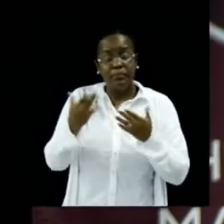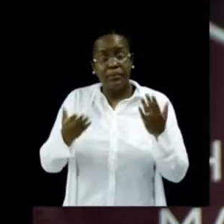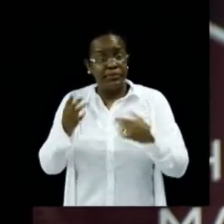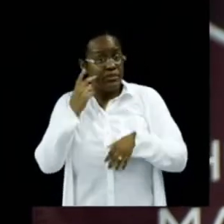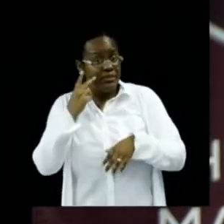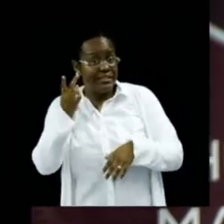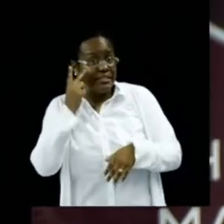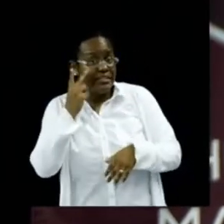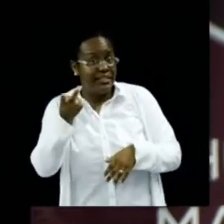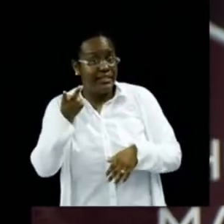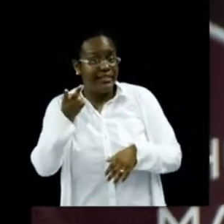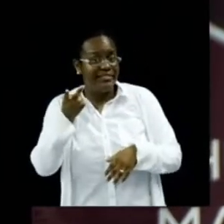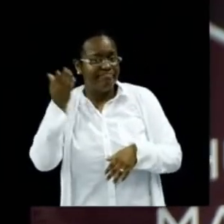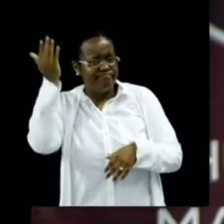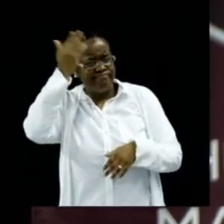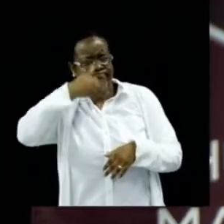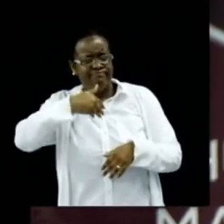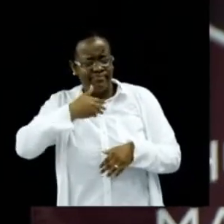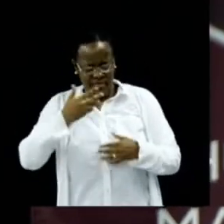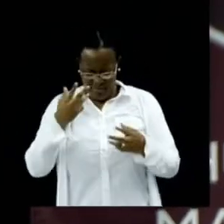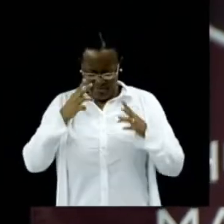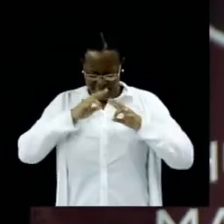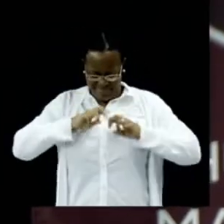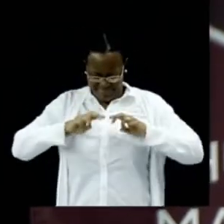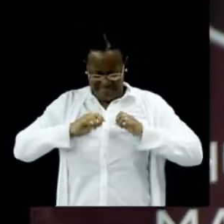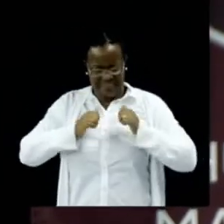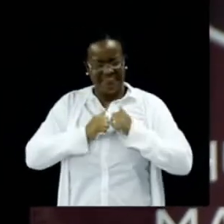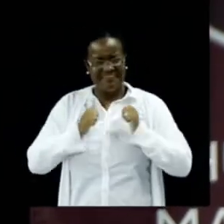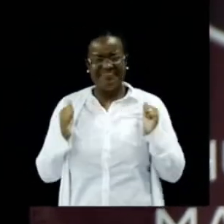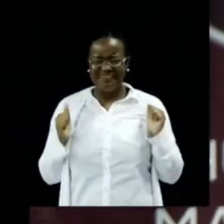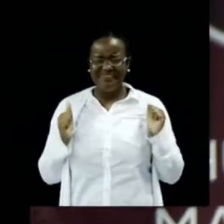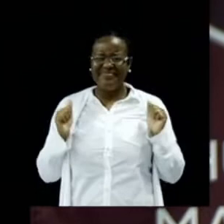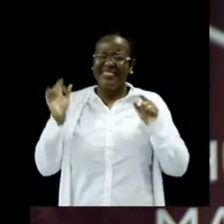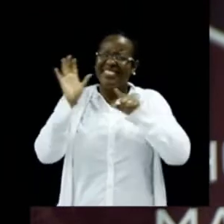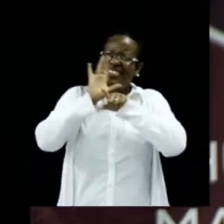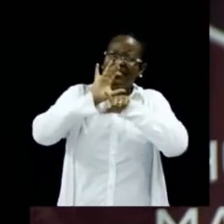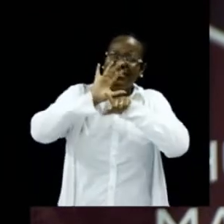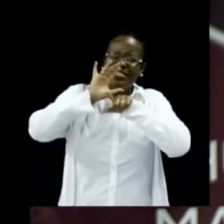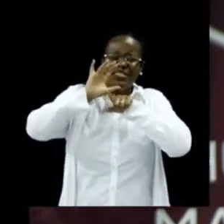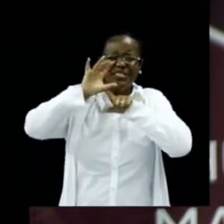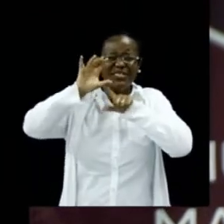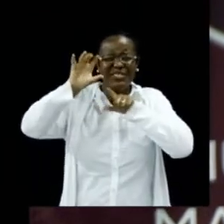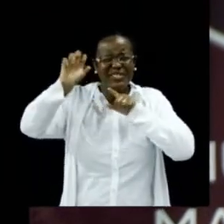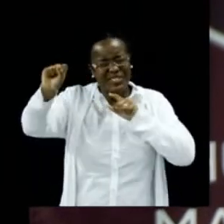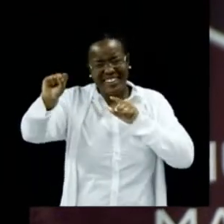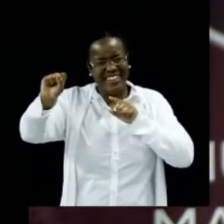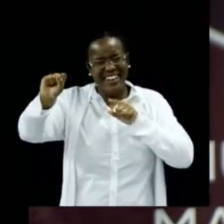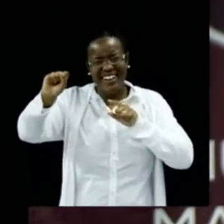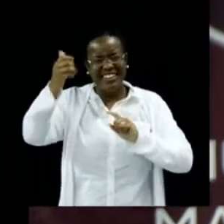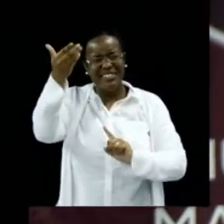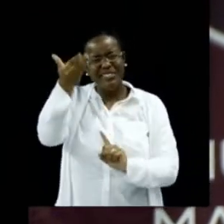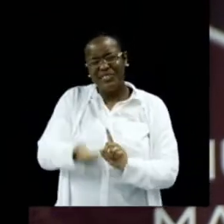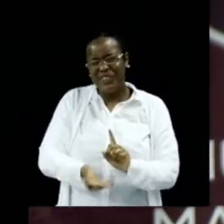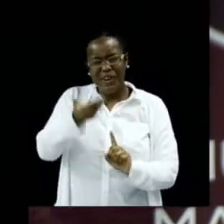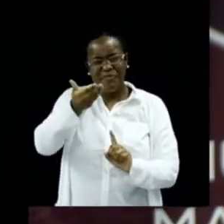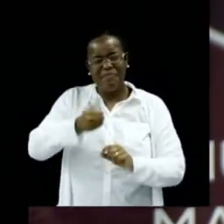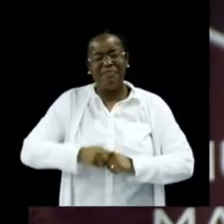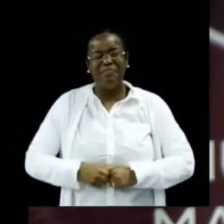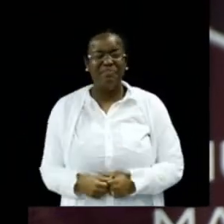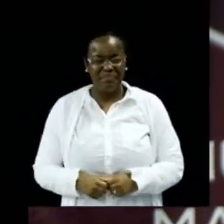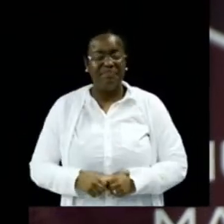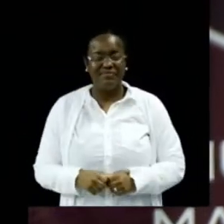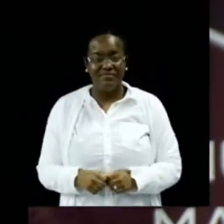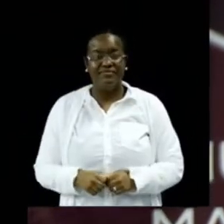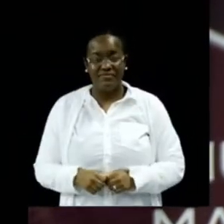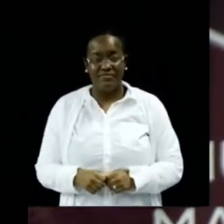are extraordinary, exceptional to a very marked extent.